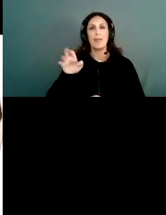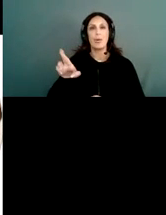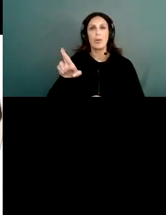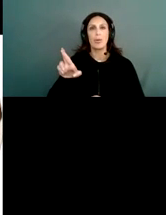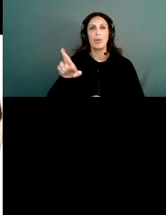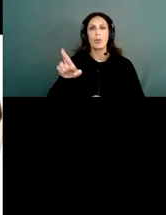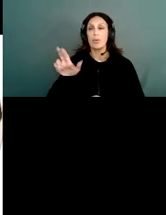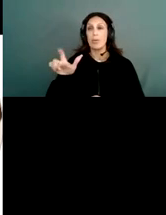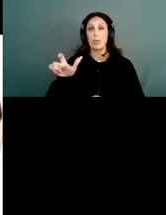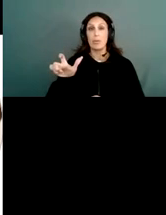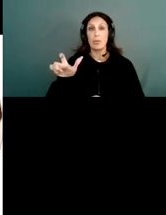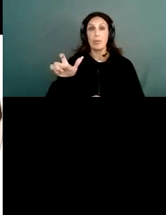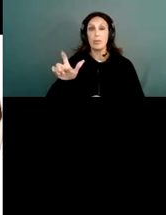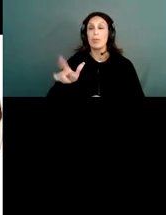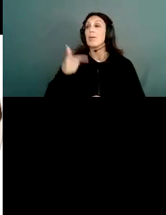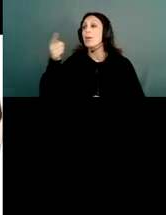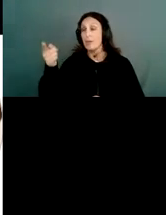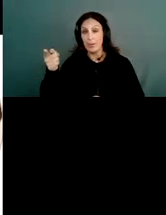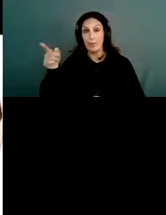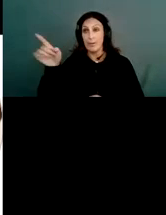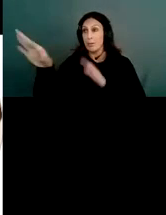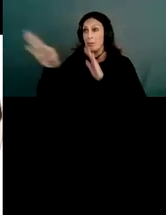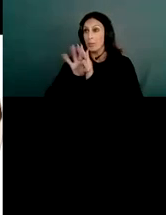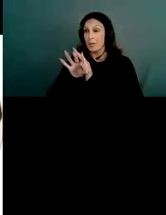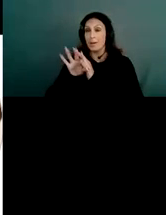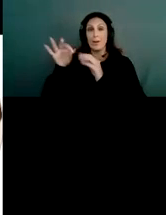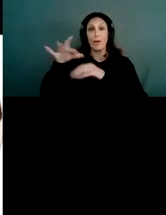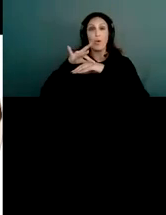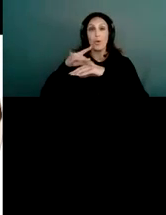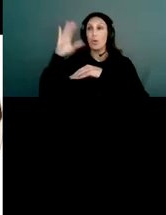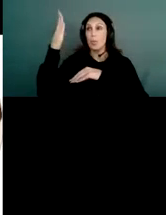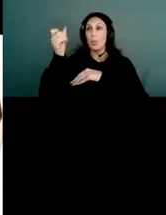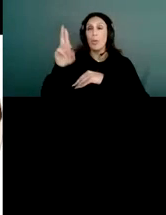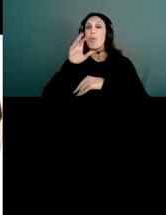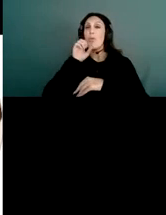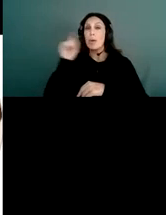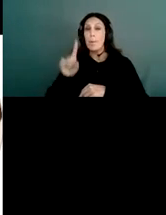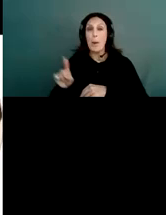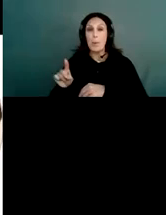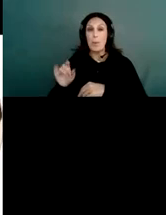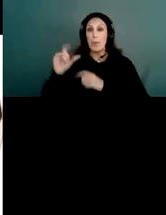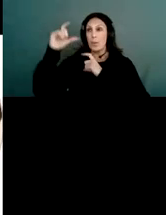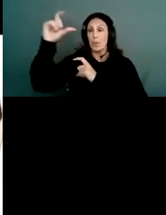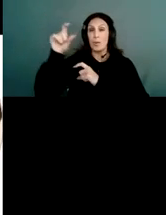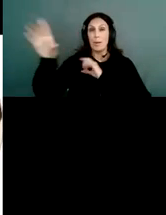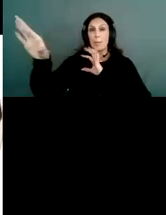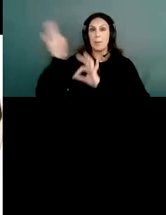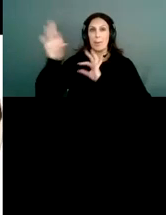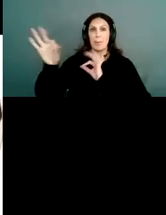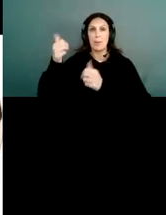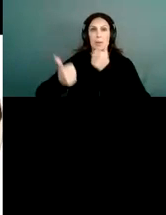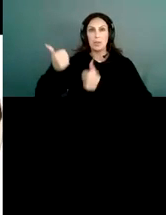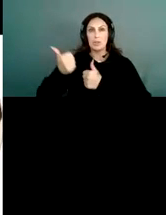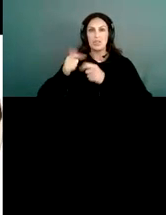If your child has not, make sure that they have access to headphones for the placement test, as well as any of